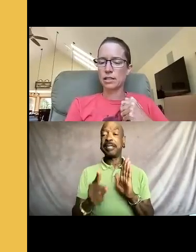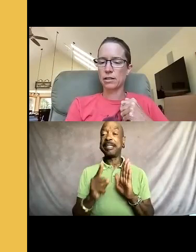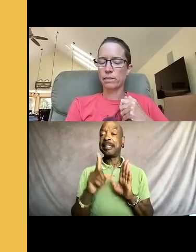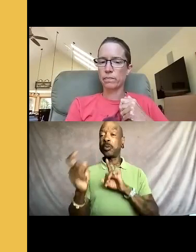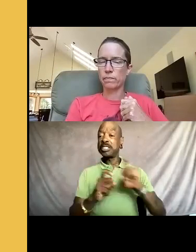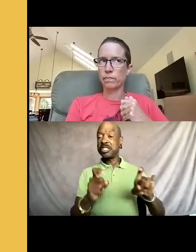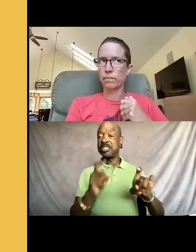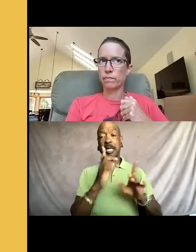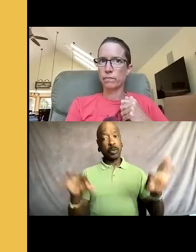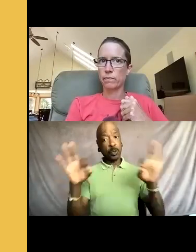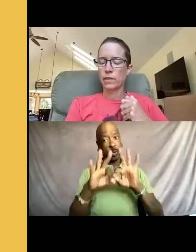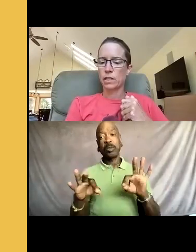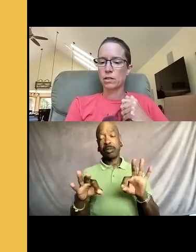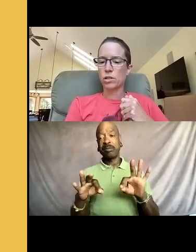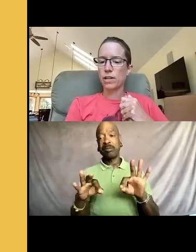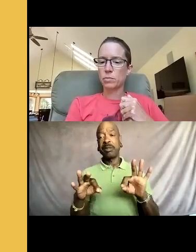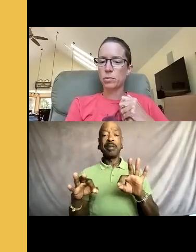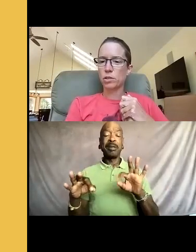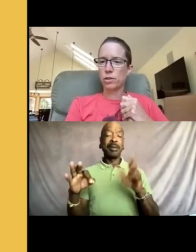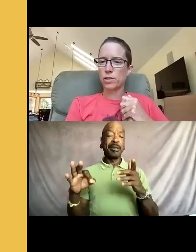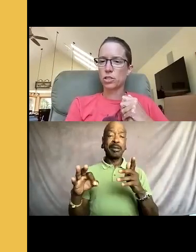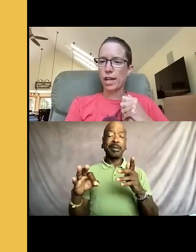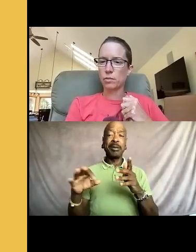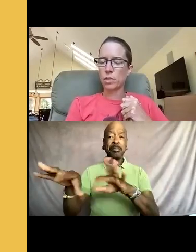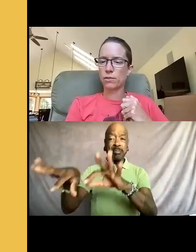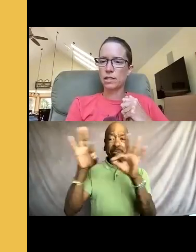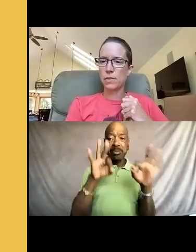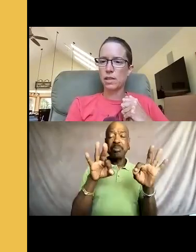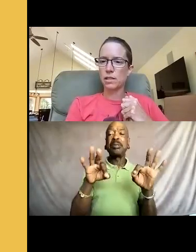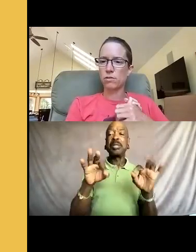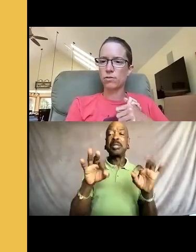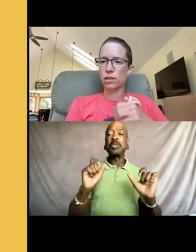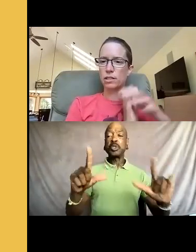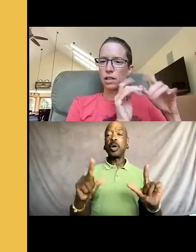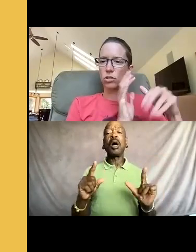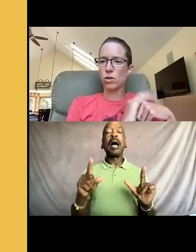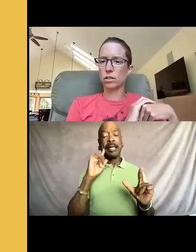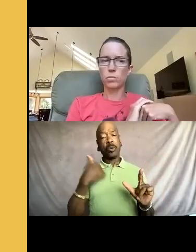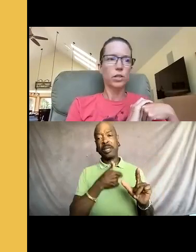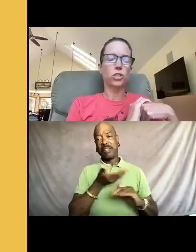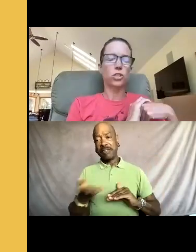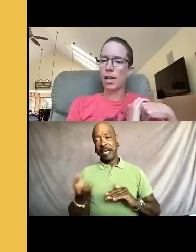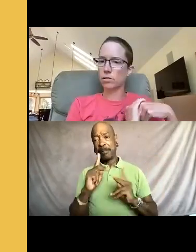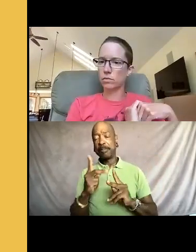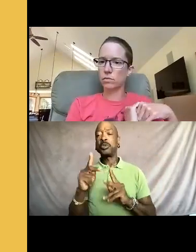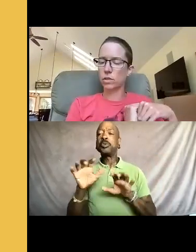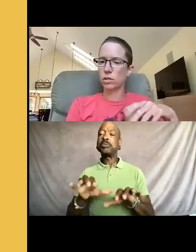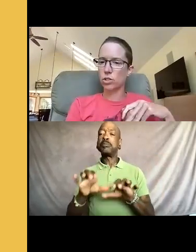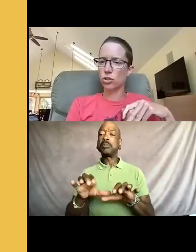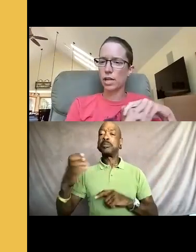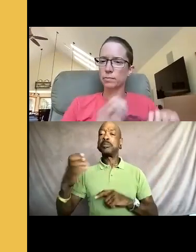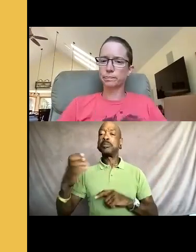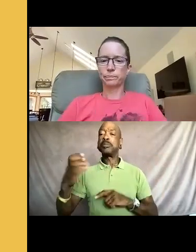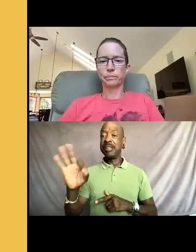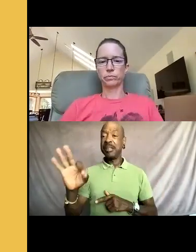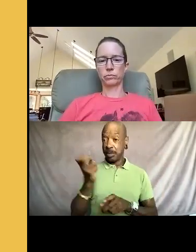And I think we're inviting people to put them in chat, but if it's something that you feel it's kind of too hard to put into chat, you can raise